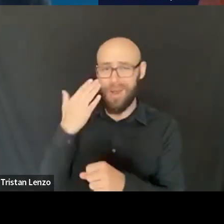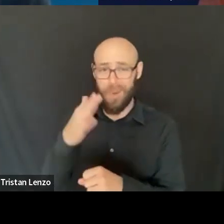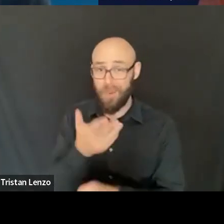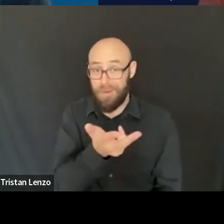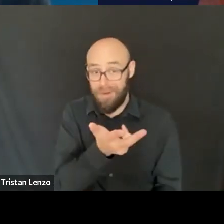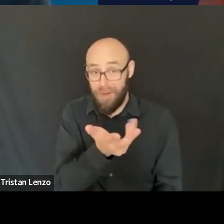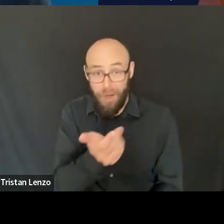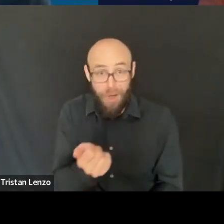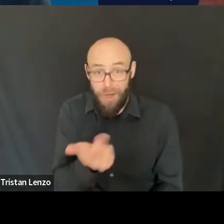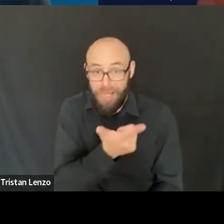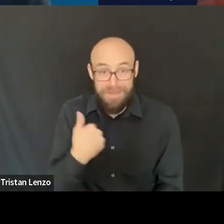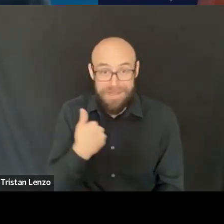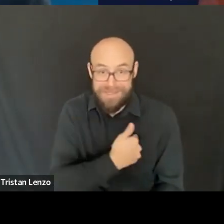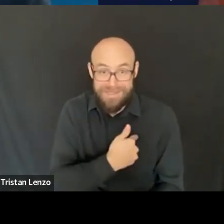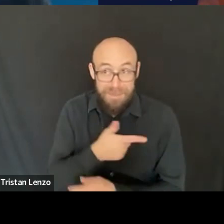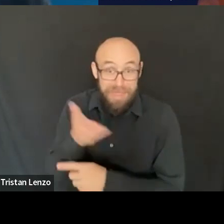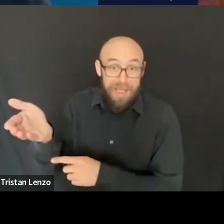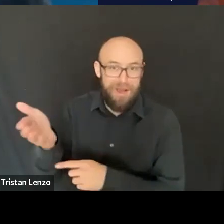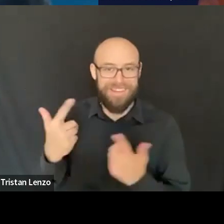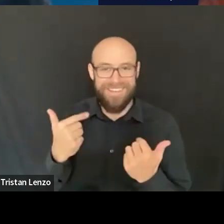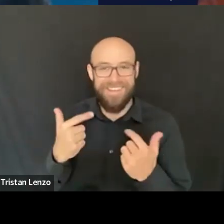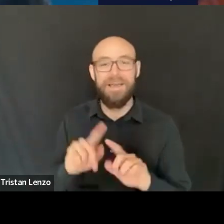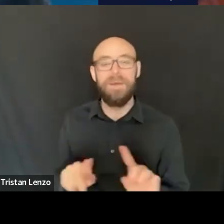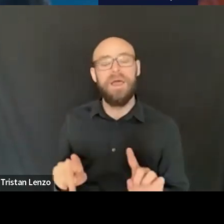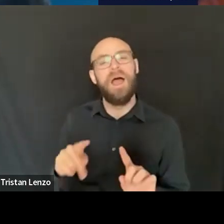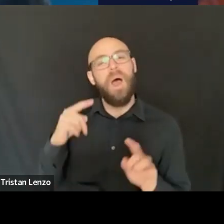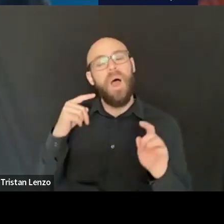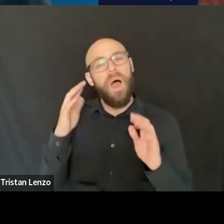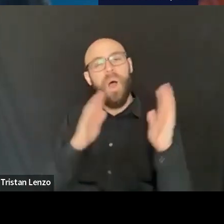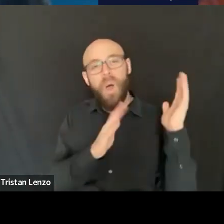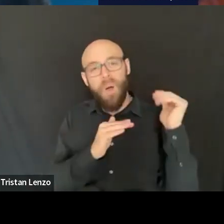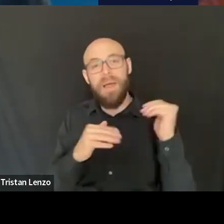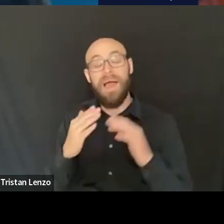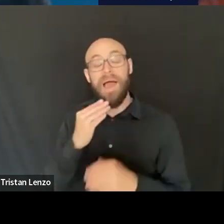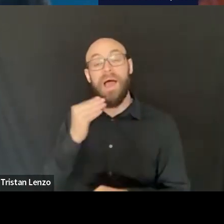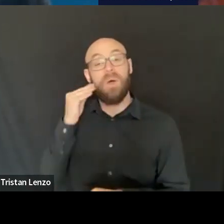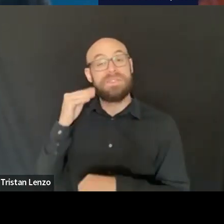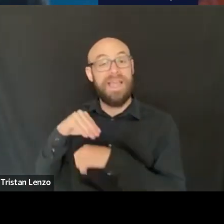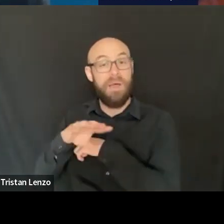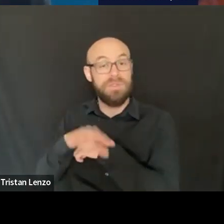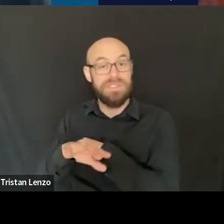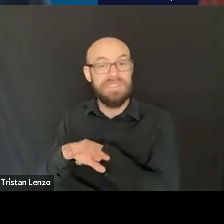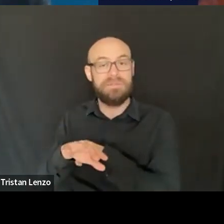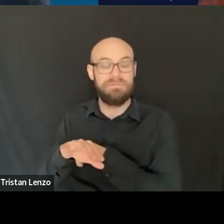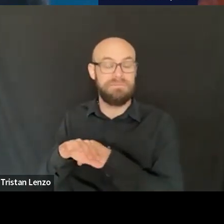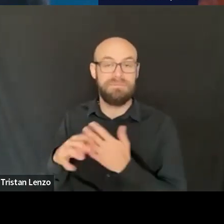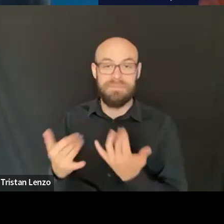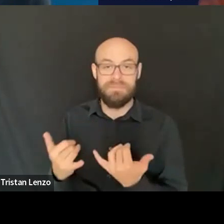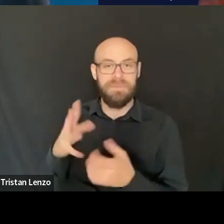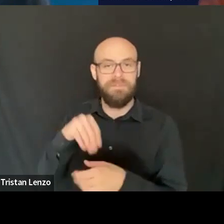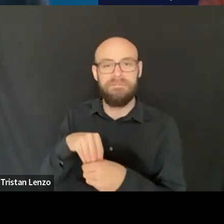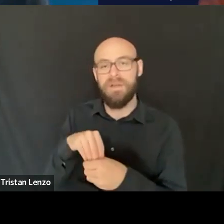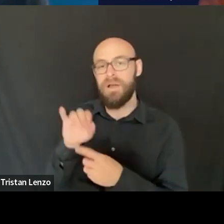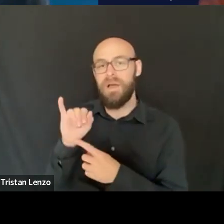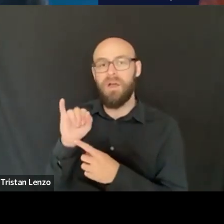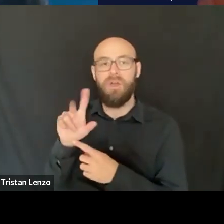but I would hope that housing counseling is automatically, as Ellie mentioned, part of the IRLA now, and technology